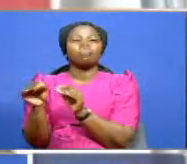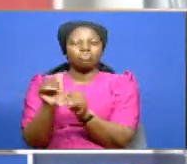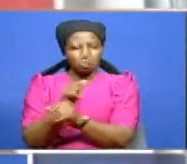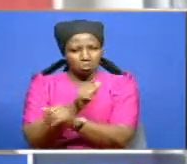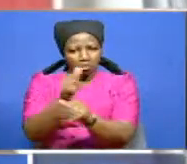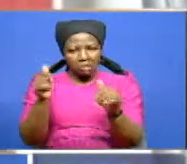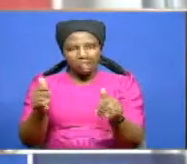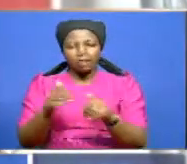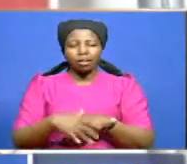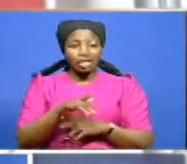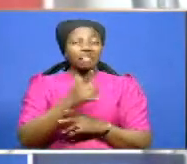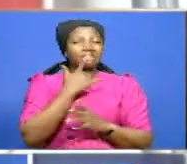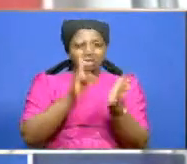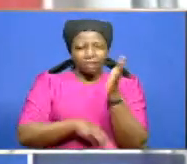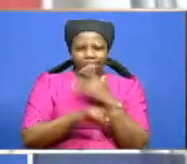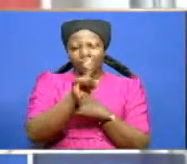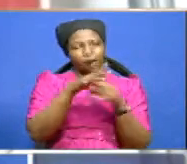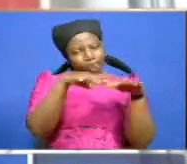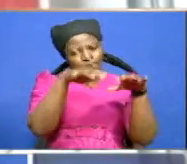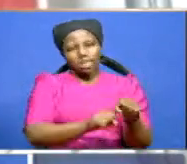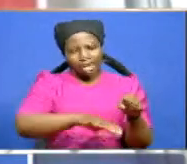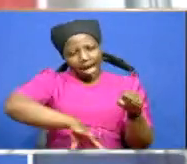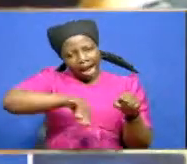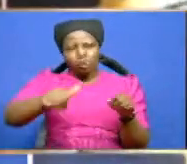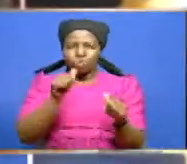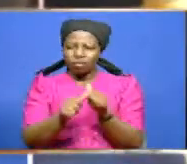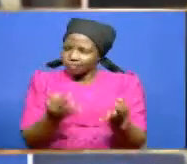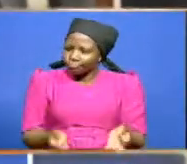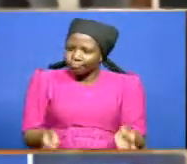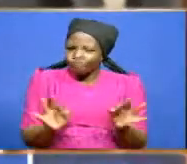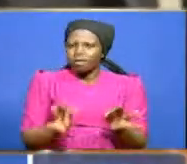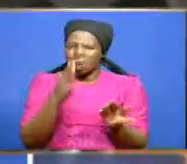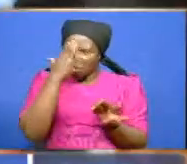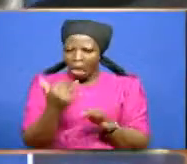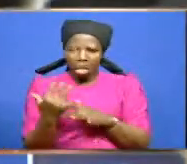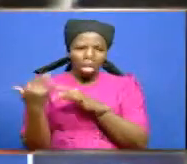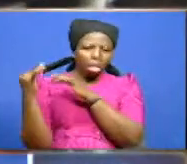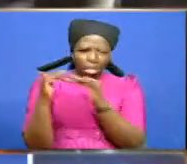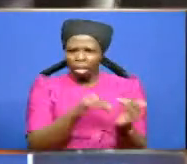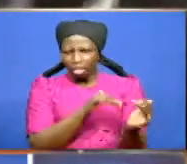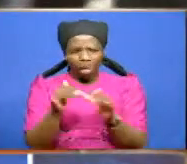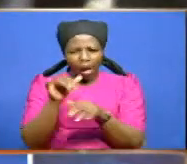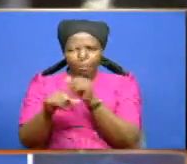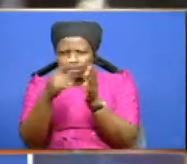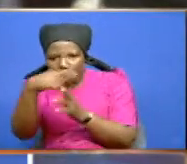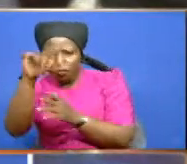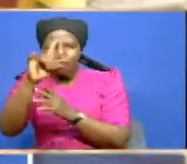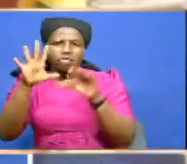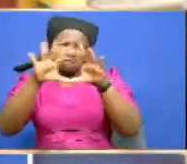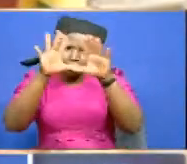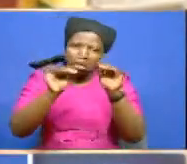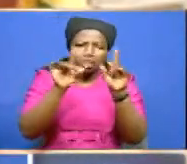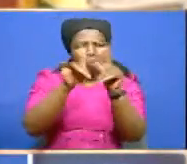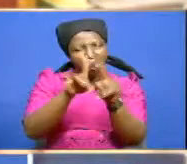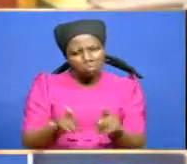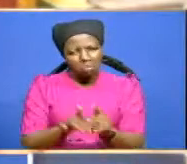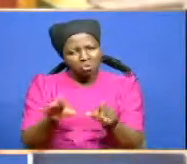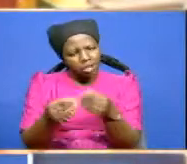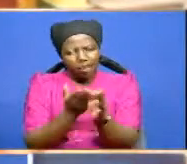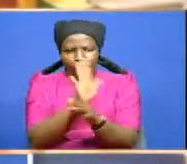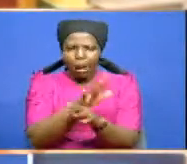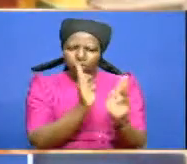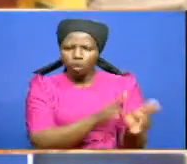Mutura noted that he is taking over a county that is broke due to the stalemate over the passing of the budget. And to restore sanity and